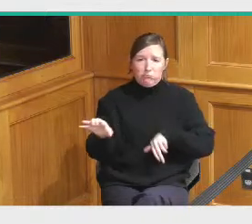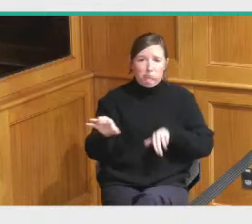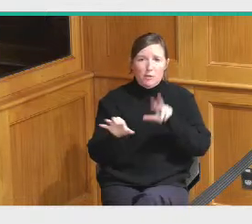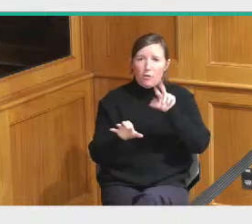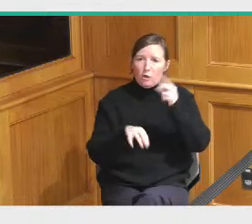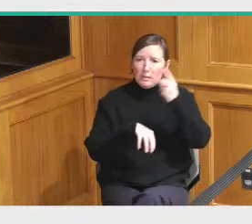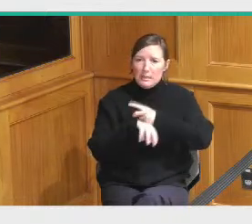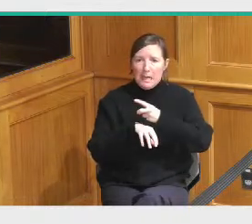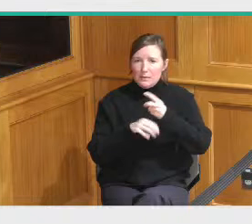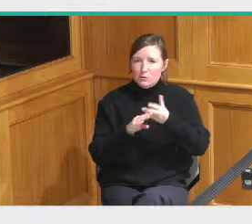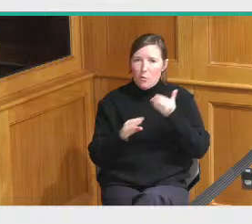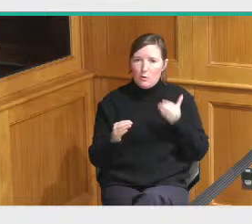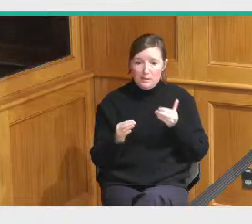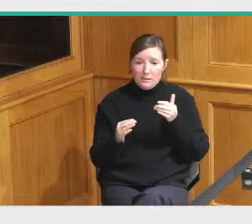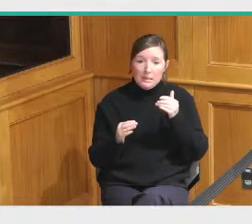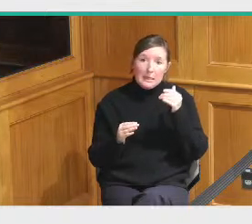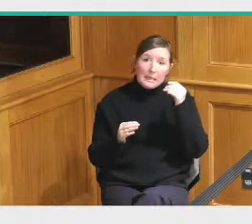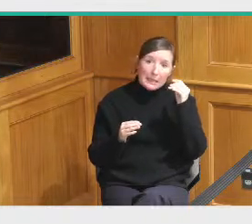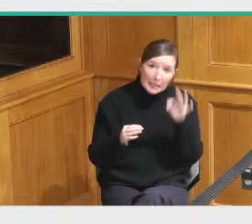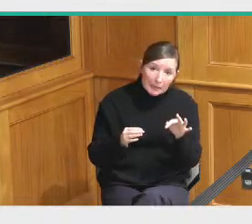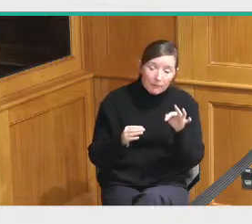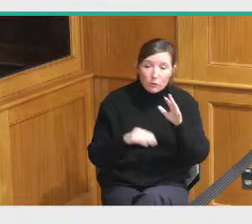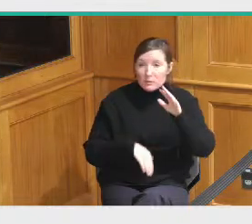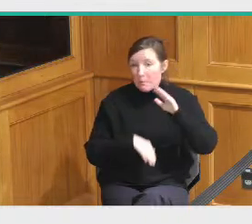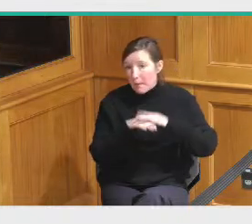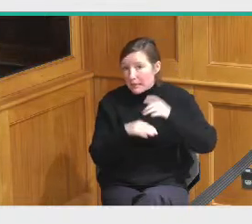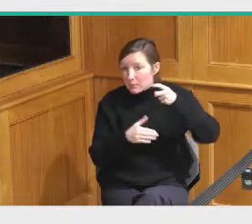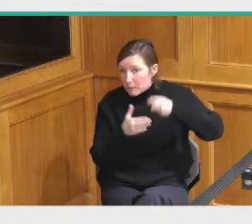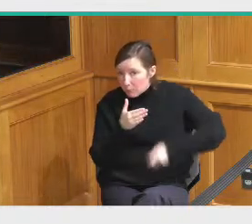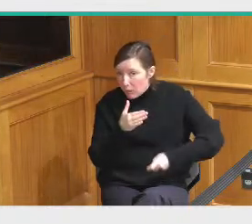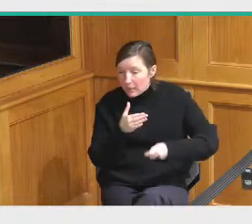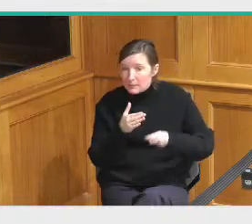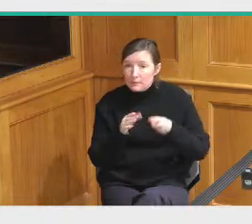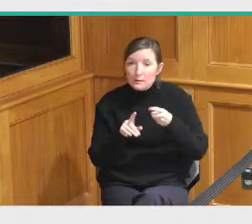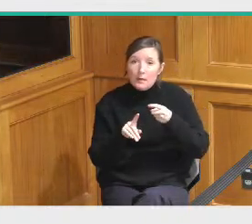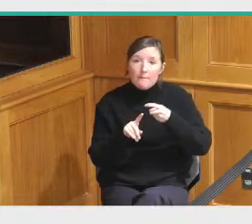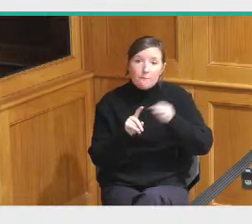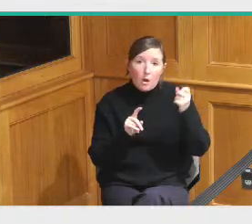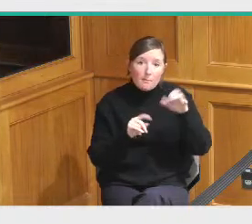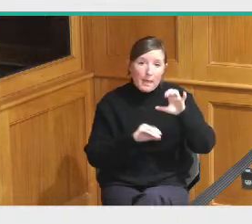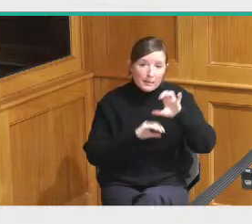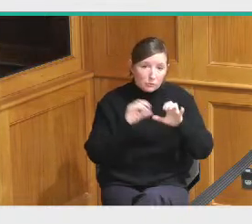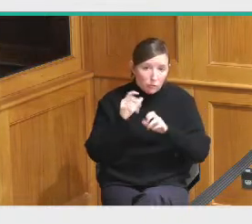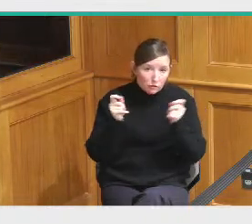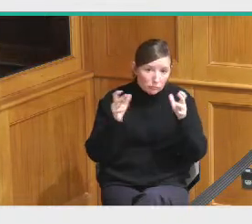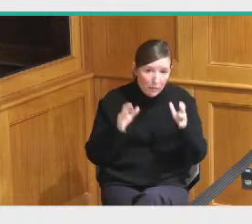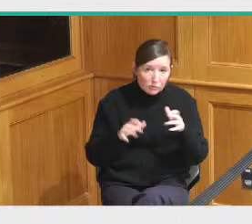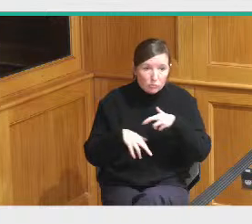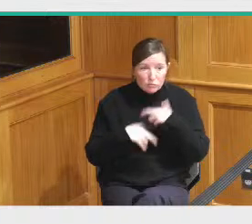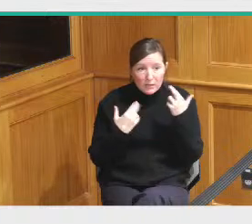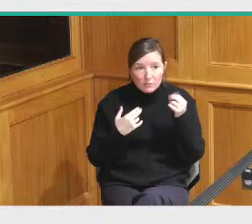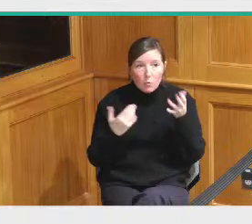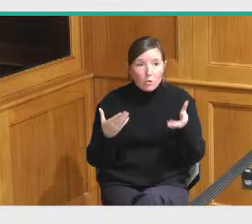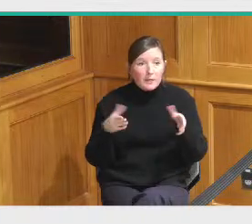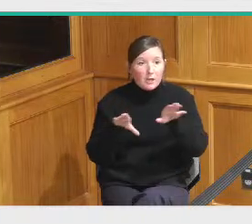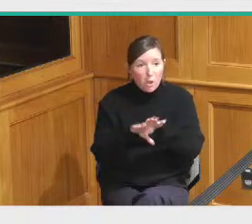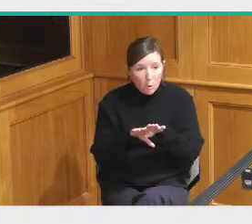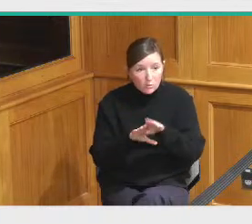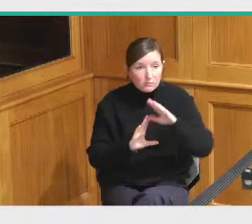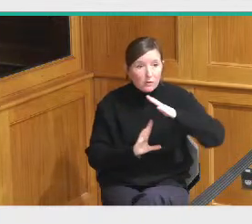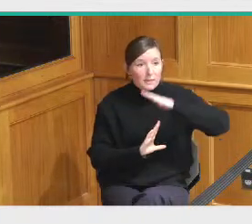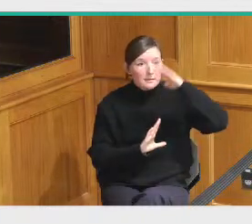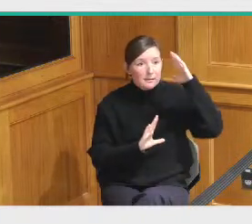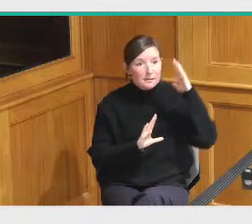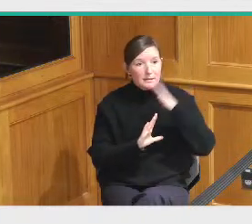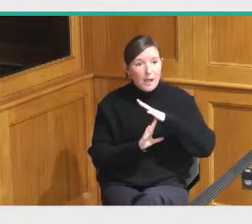a guaranteed maximum price is entered into by the construction manager at risk or the closing of the top bonds. Once that happens, there's legal